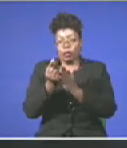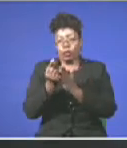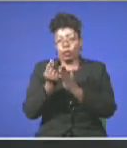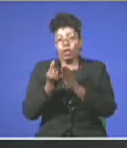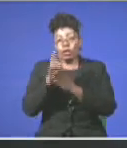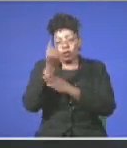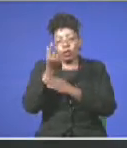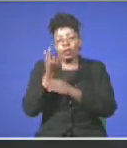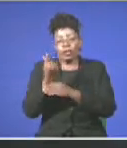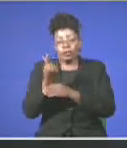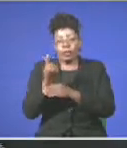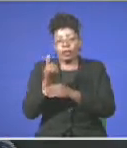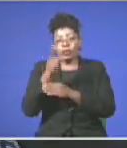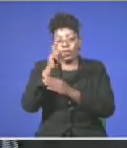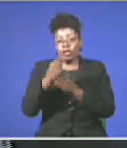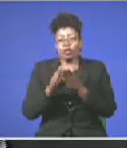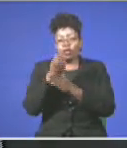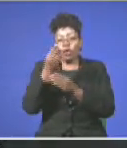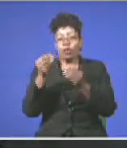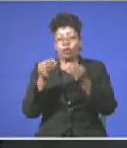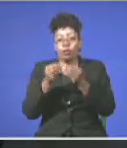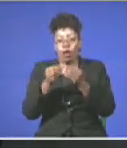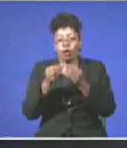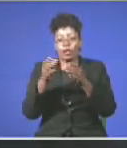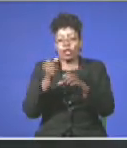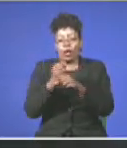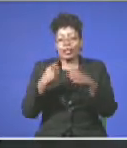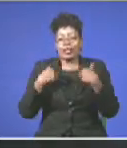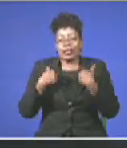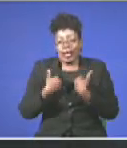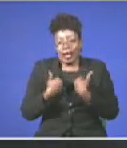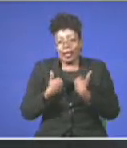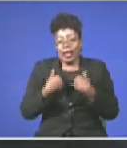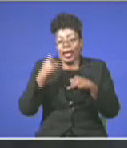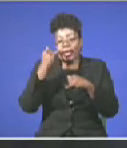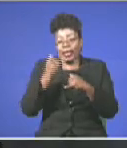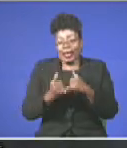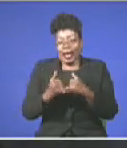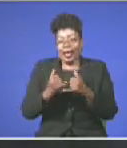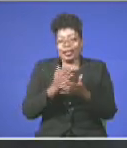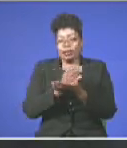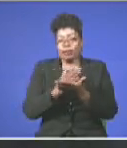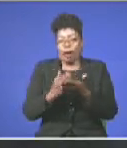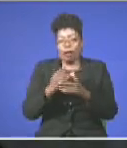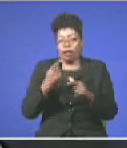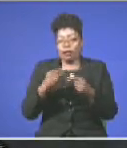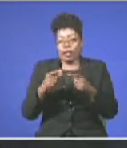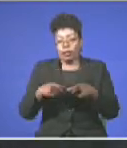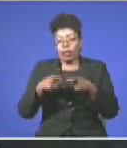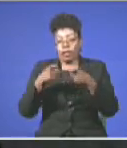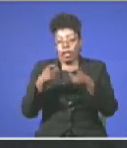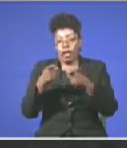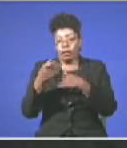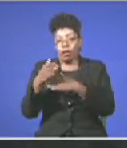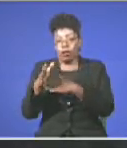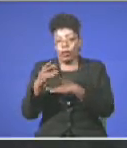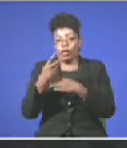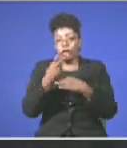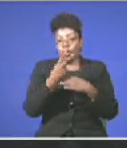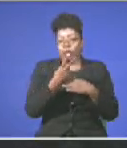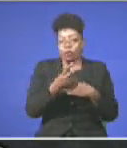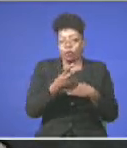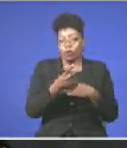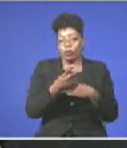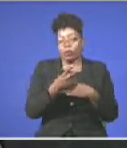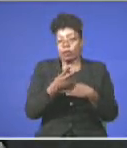grow some more because we got a bit tired in the latter part of the game, and we gave away two concessions